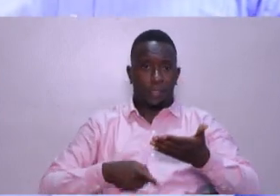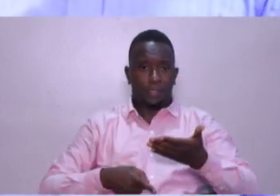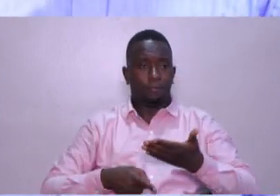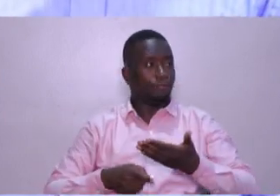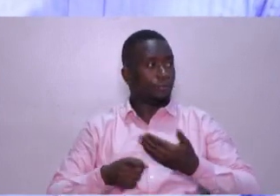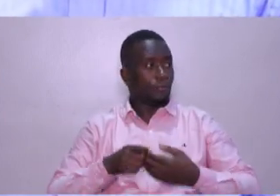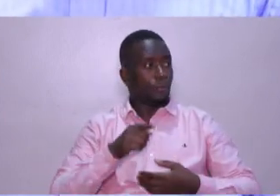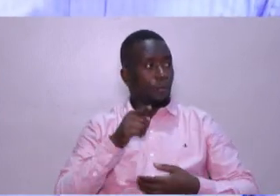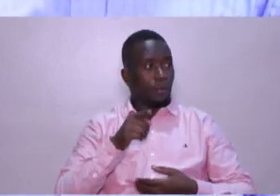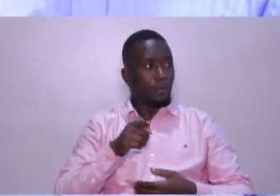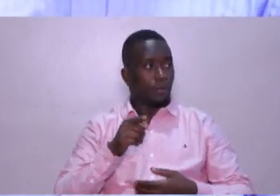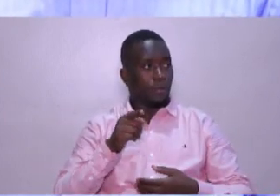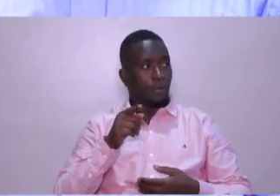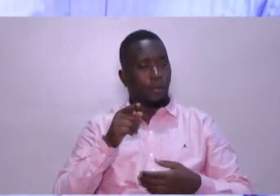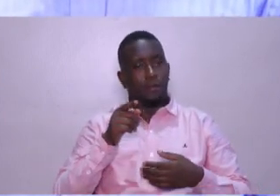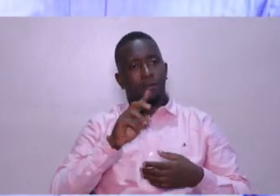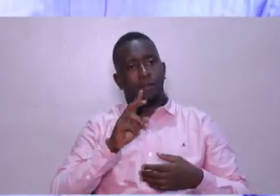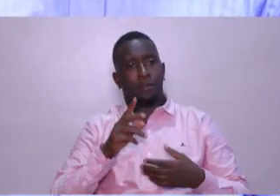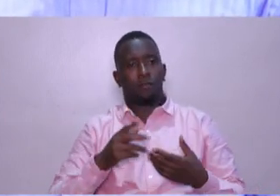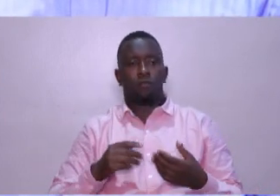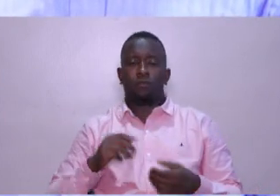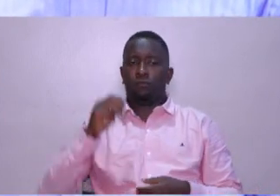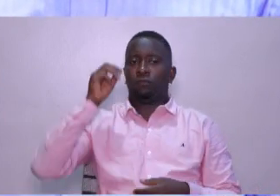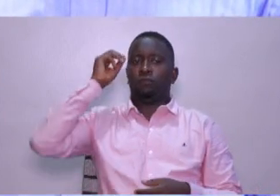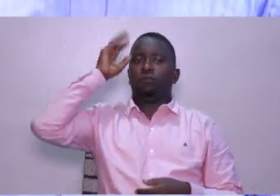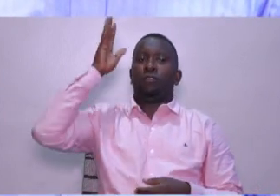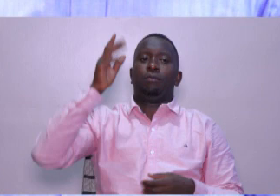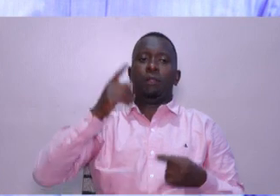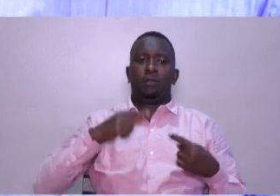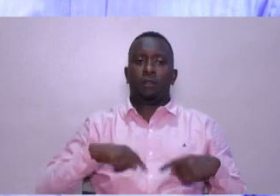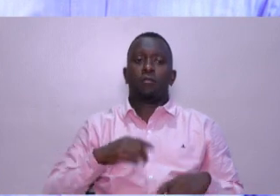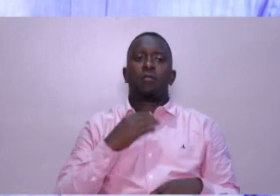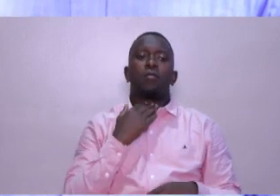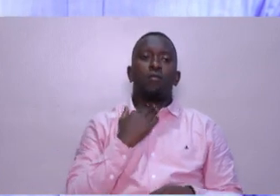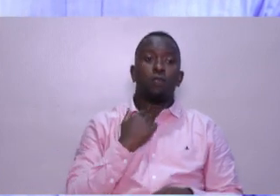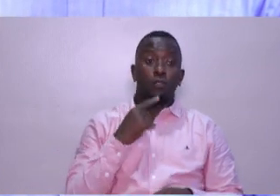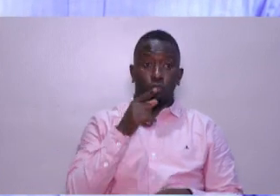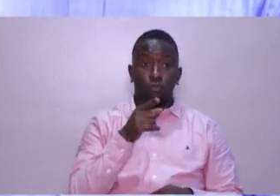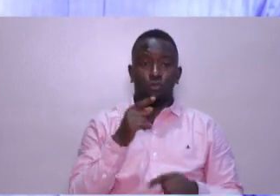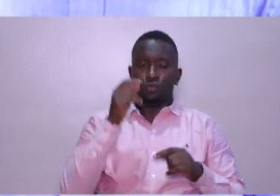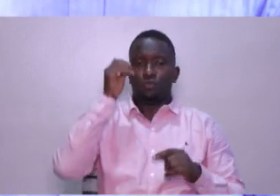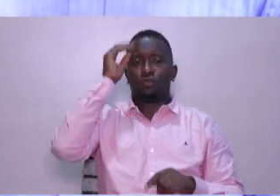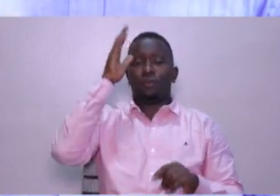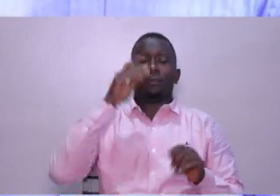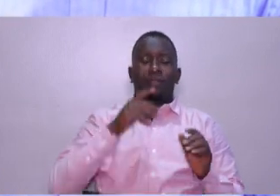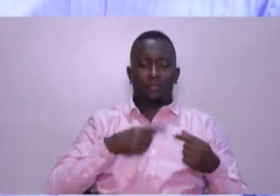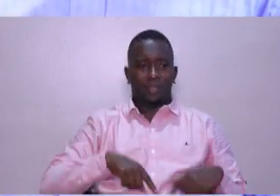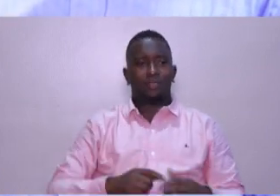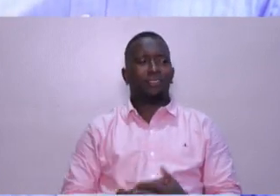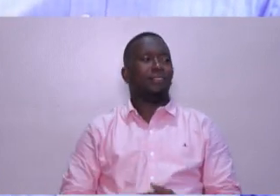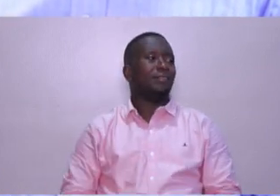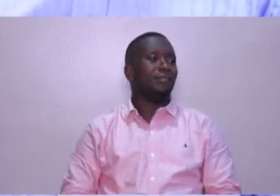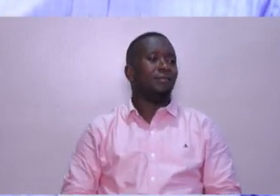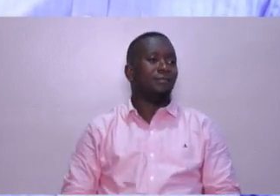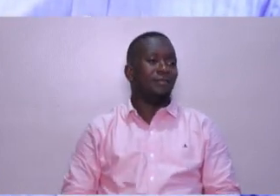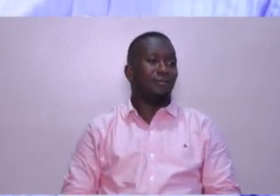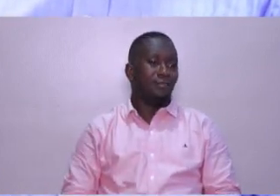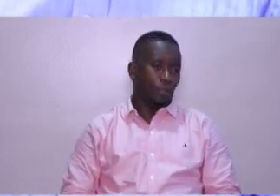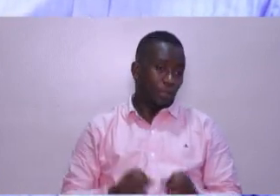you're going to pleasantly surprise us. That's what we want to see. Okay? You're going to surprise us.